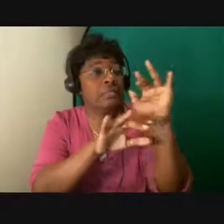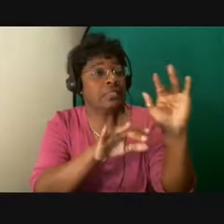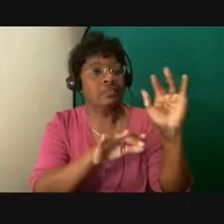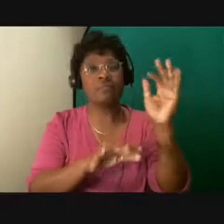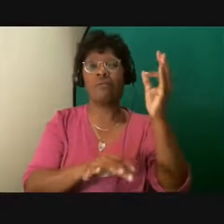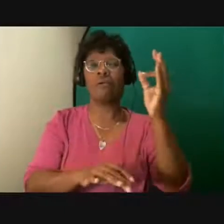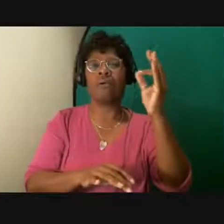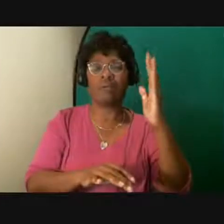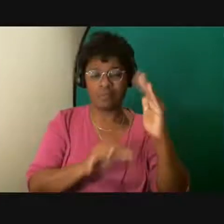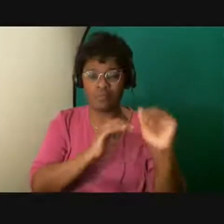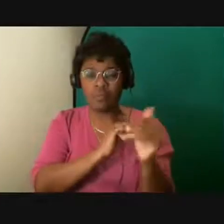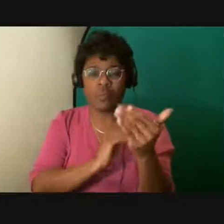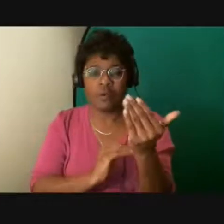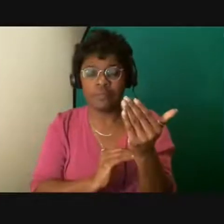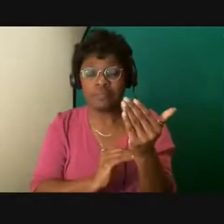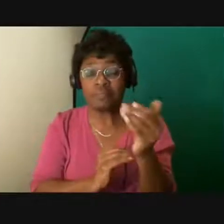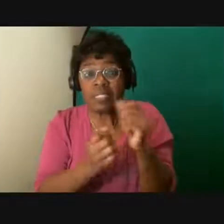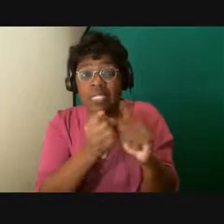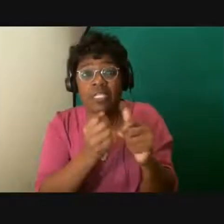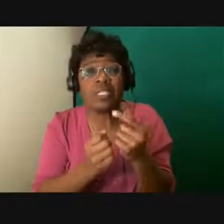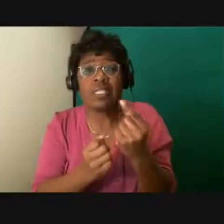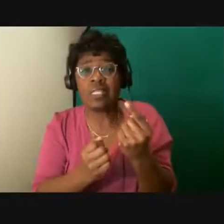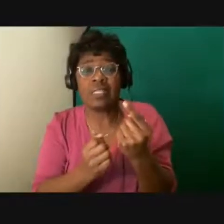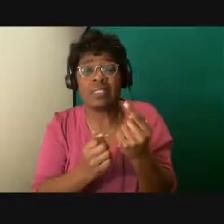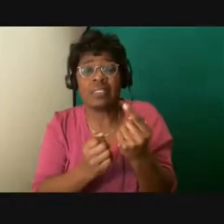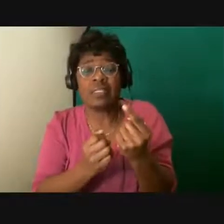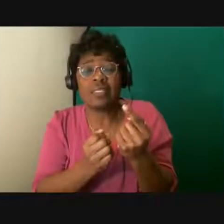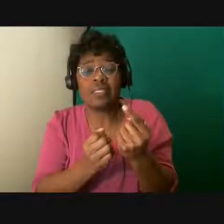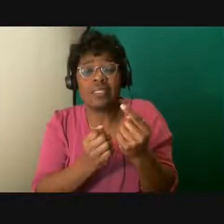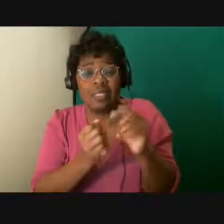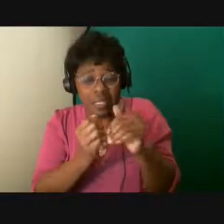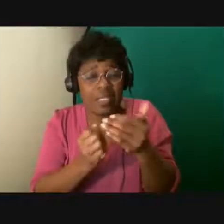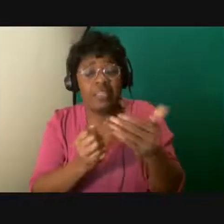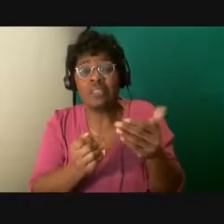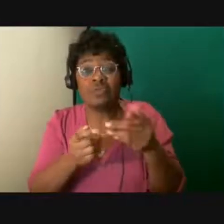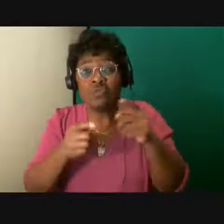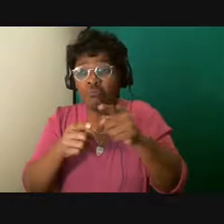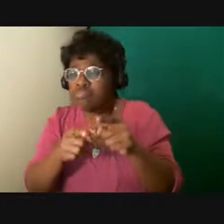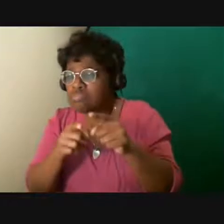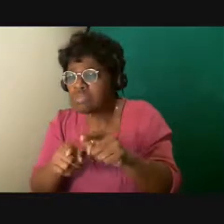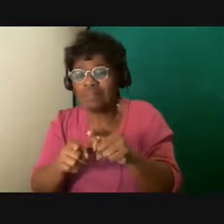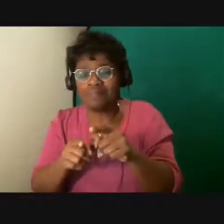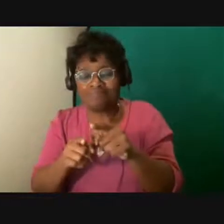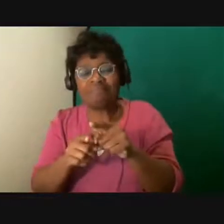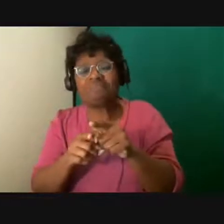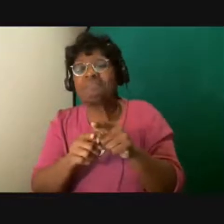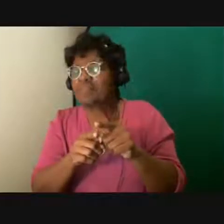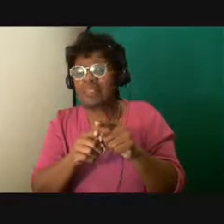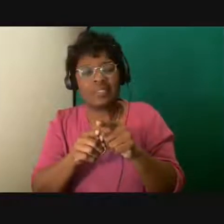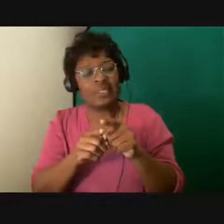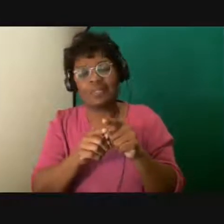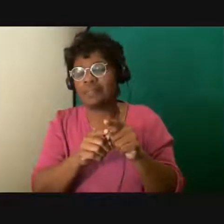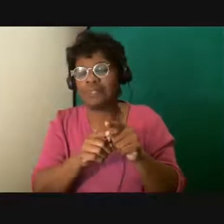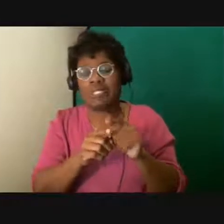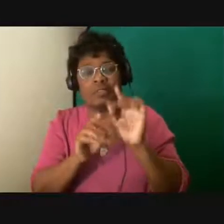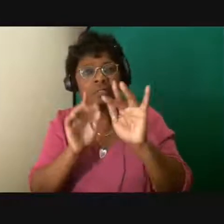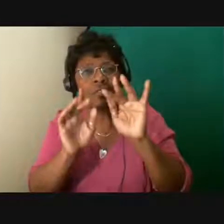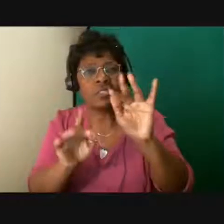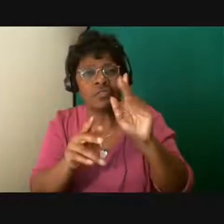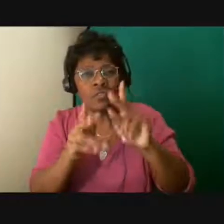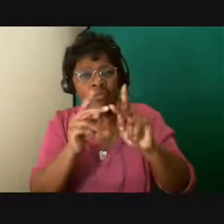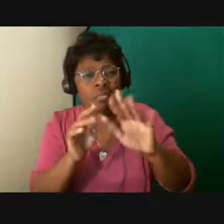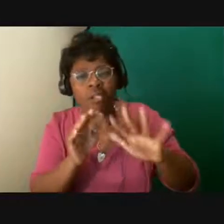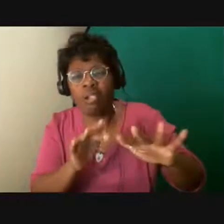God, that anything, Father God, that is going to fall, Father God, that it fall on solid ground, Father God, not a rocky